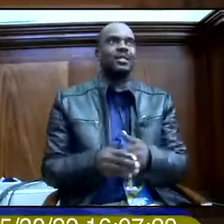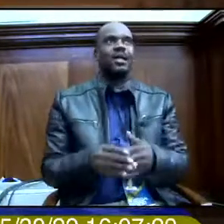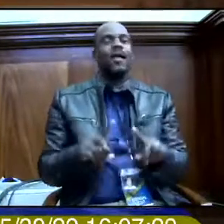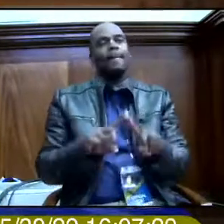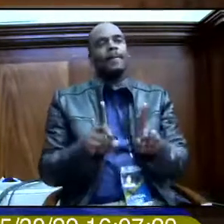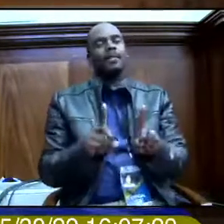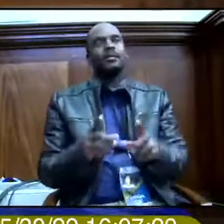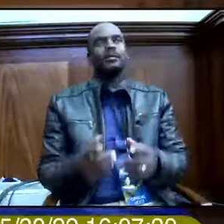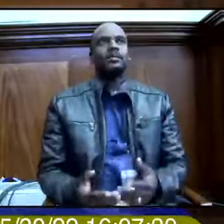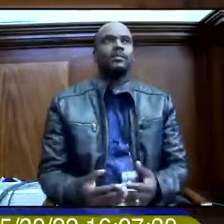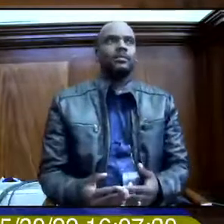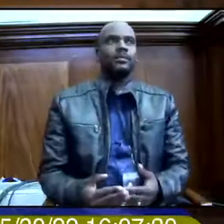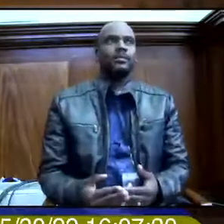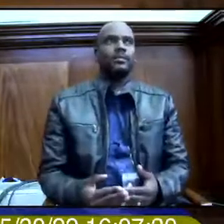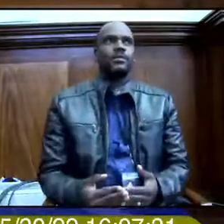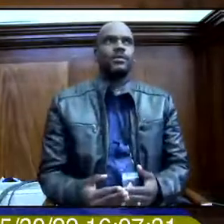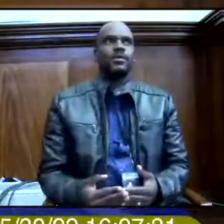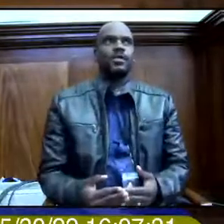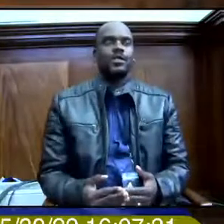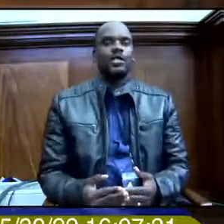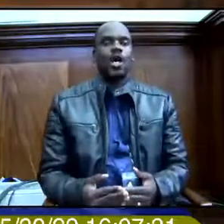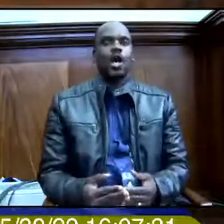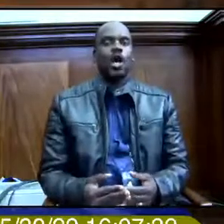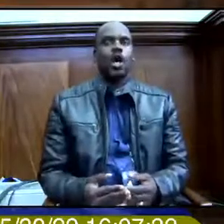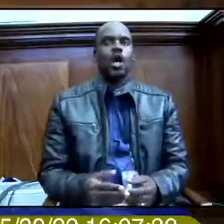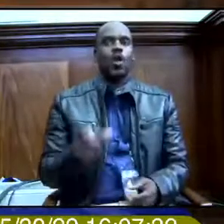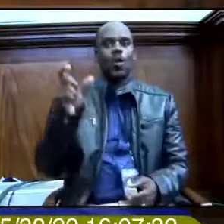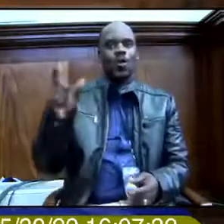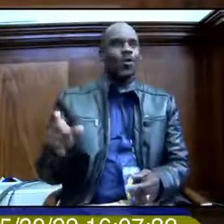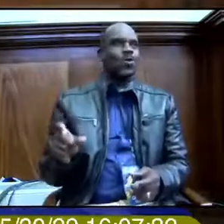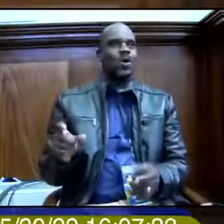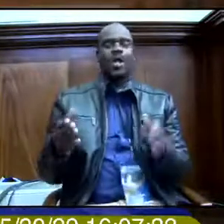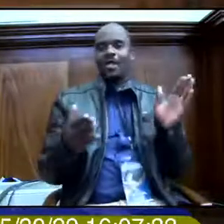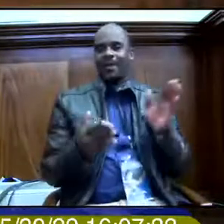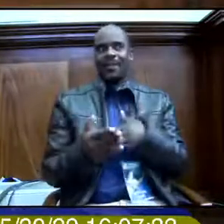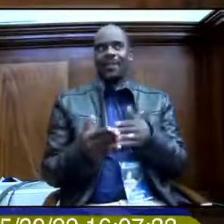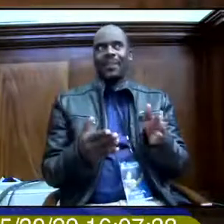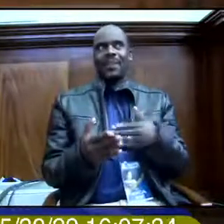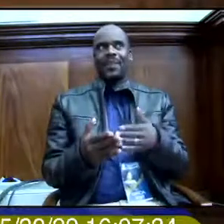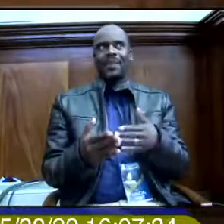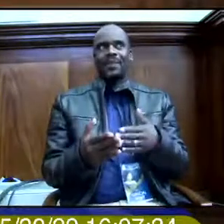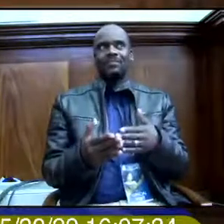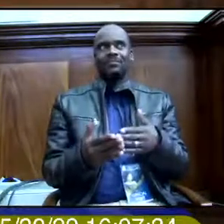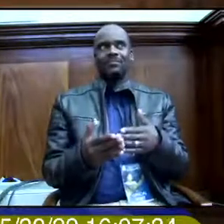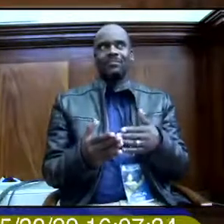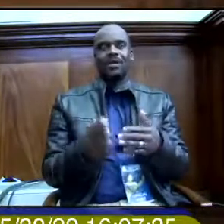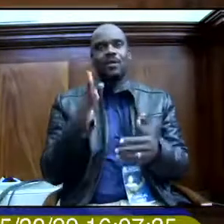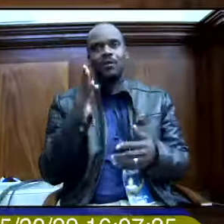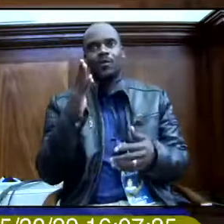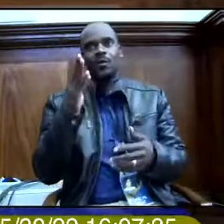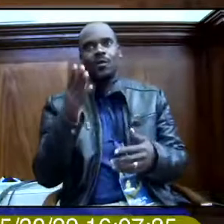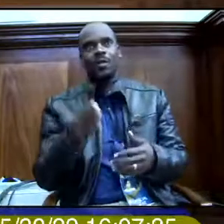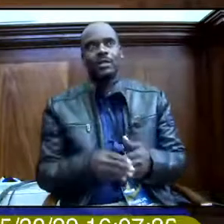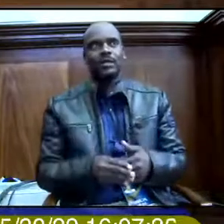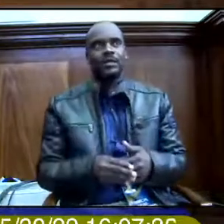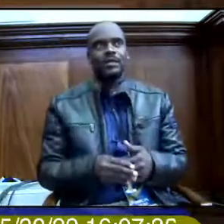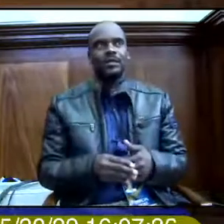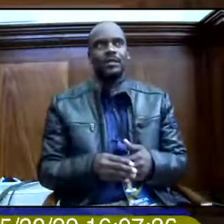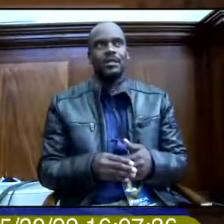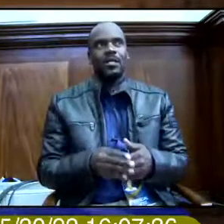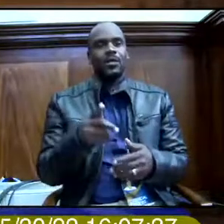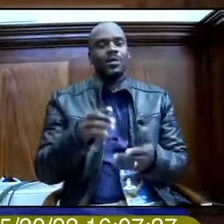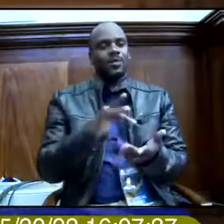but nobody has actually told any forum when we say public